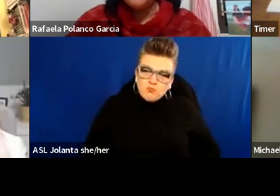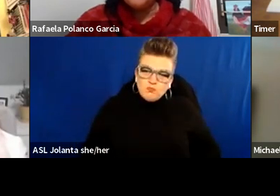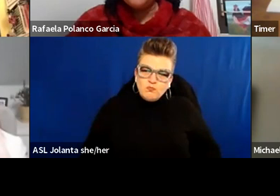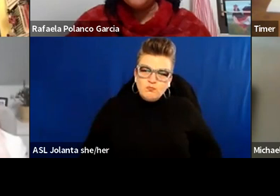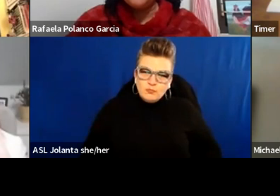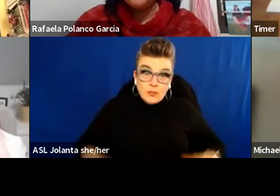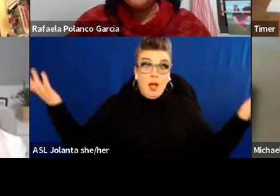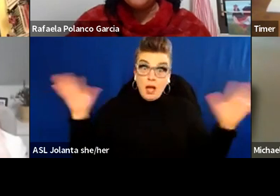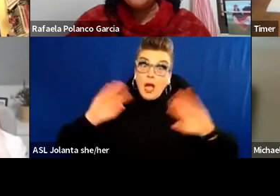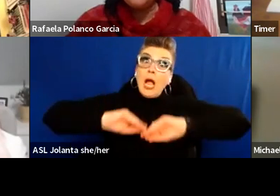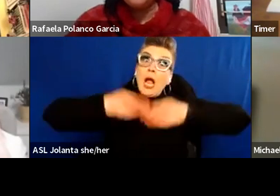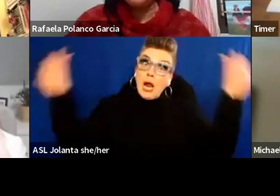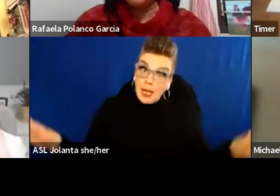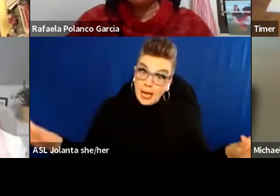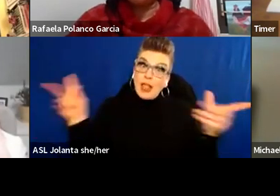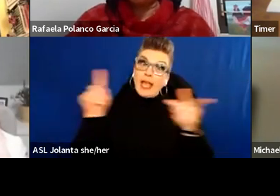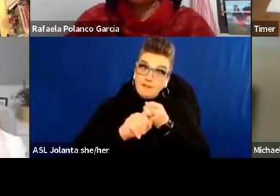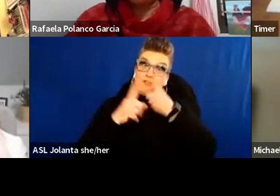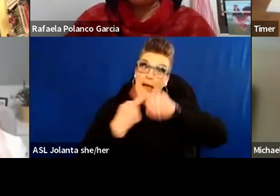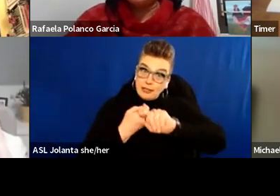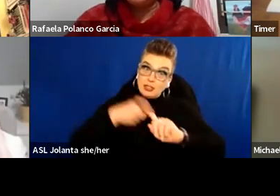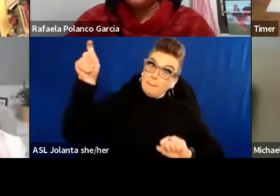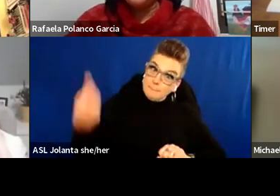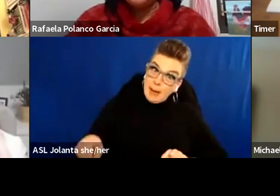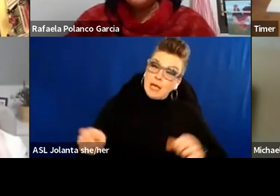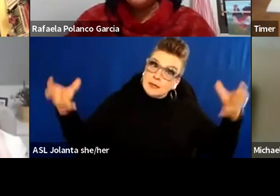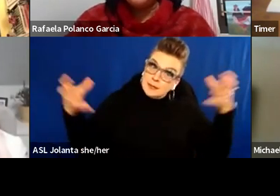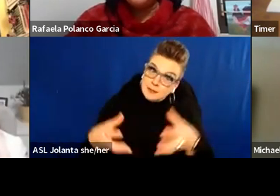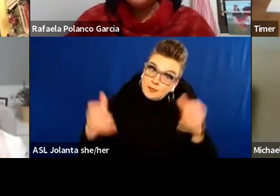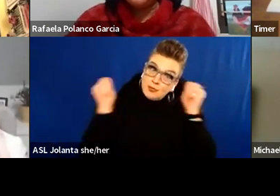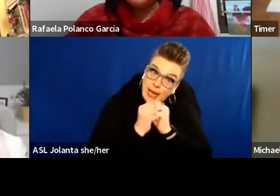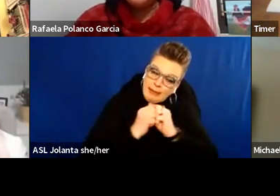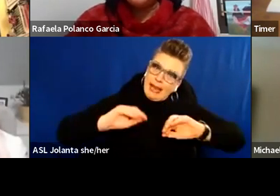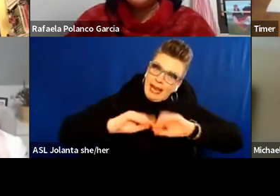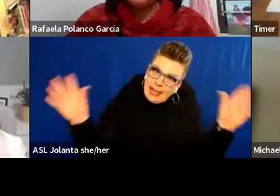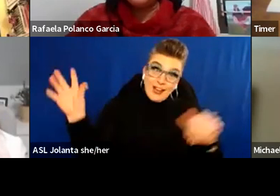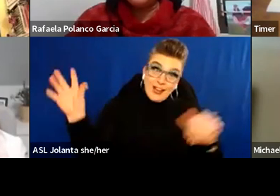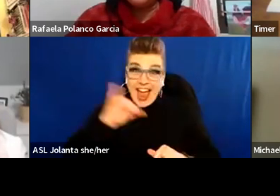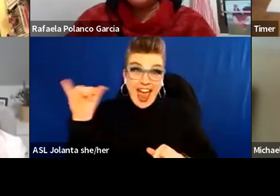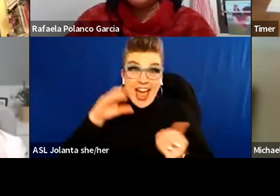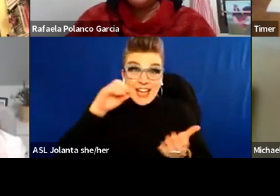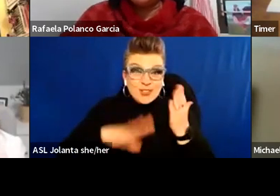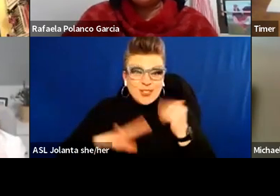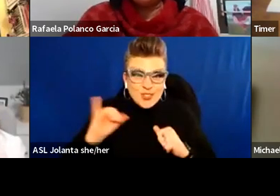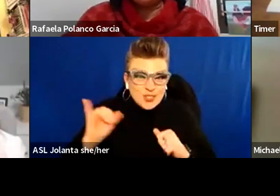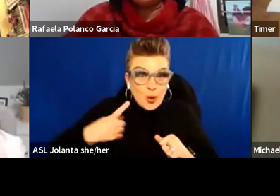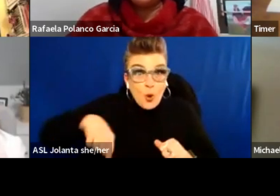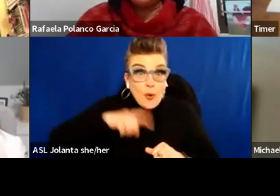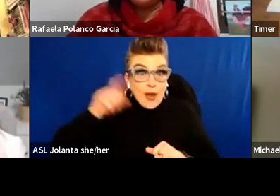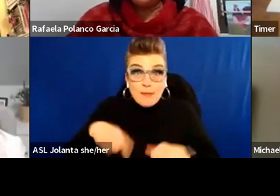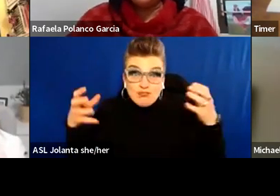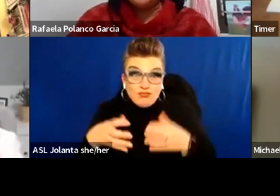clearly friendship needs to stick together also siblings as well it's just good to have